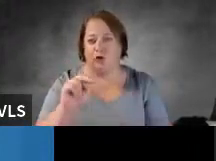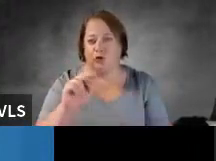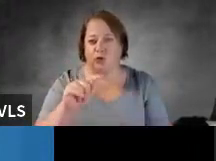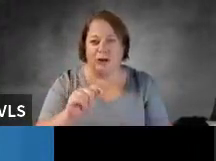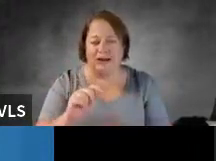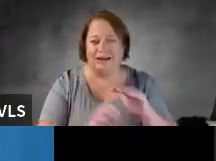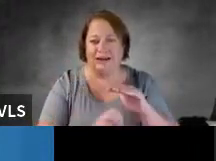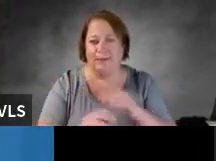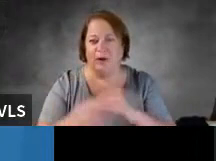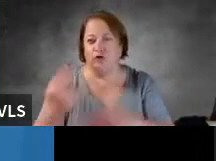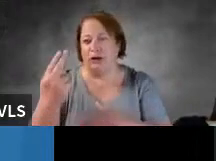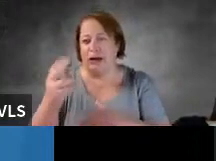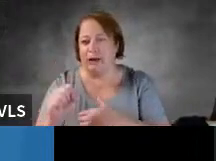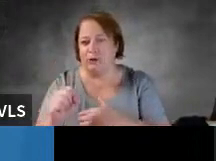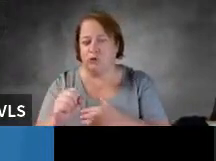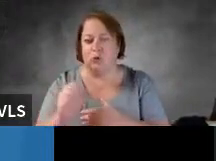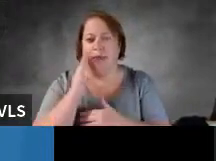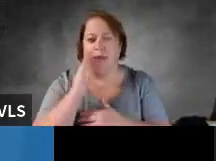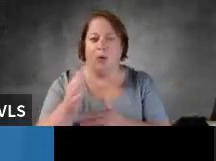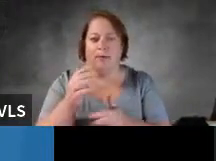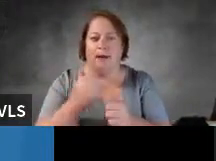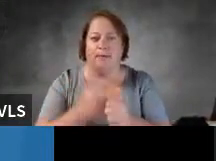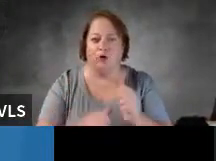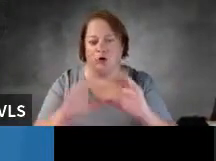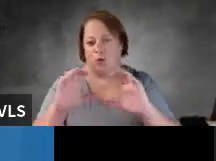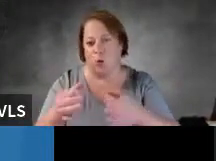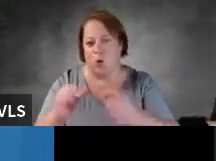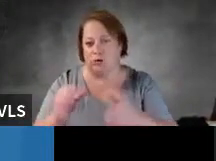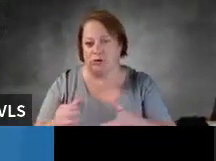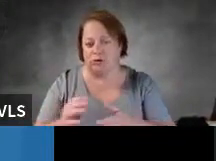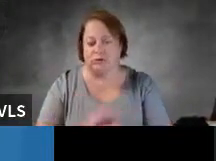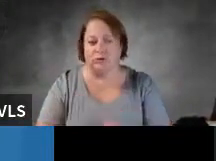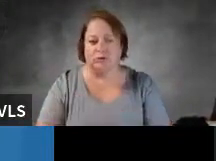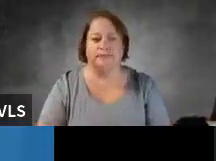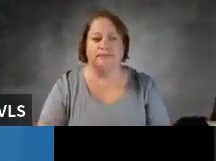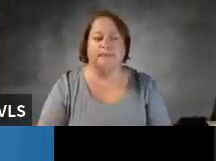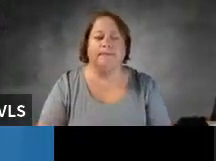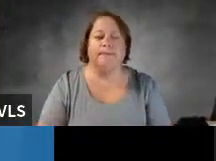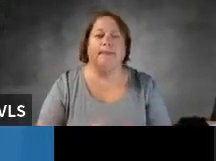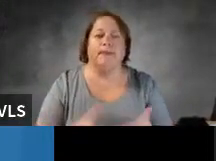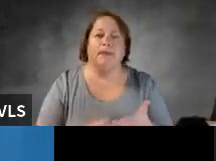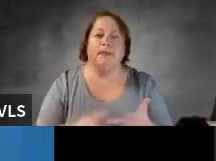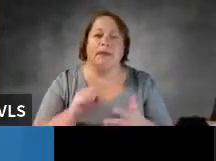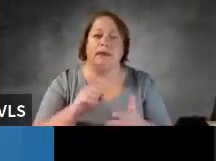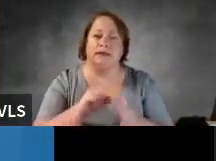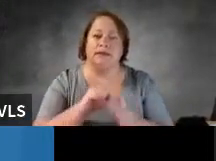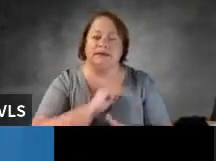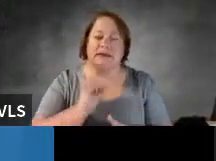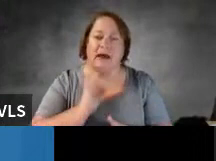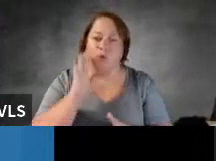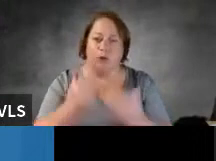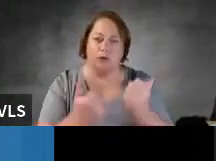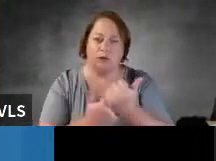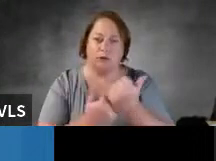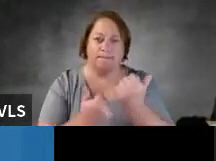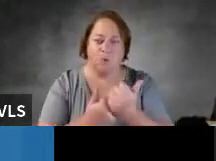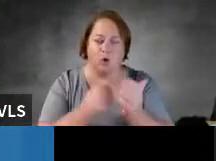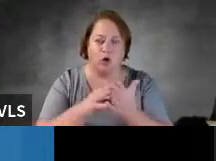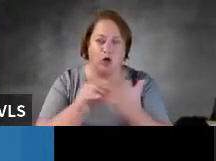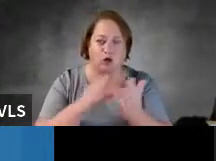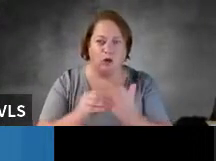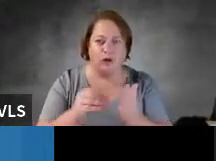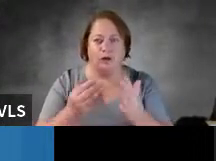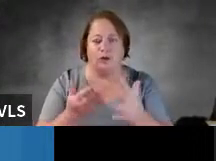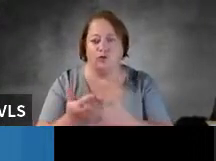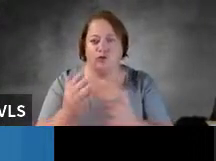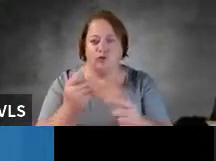whereas in your high school, that'll be per course area. Staff will support learning and provide family resources through regular